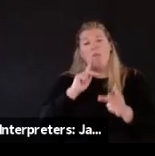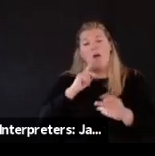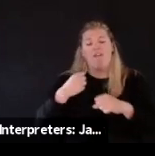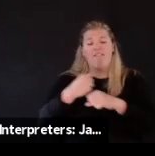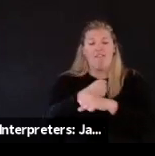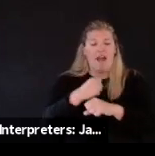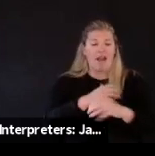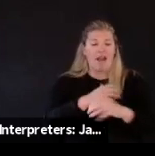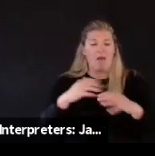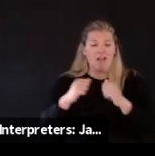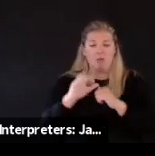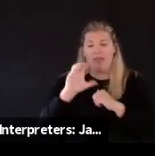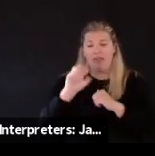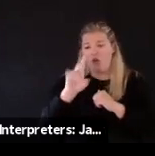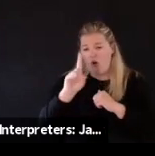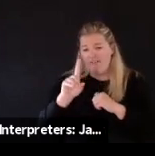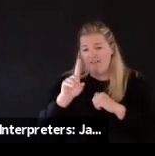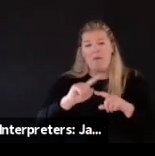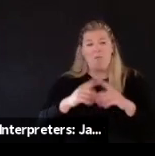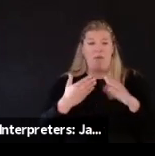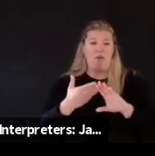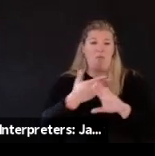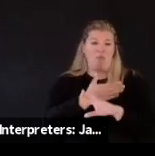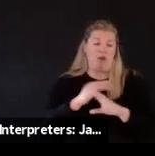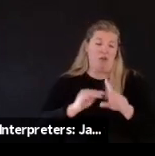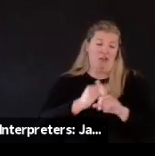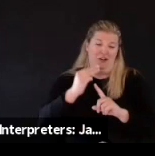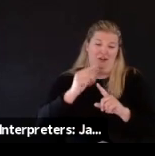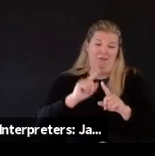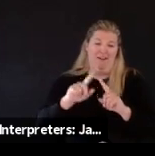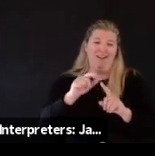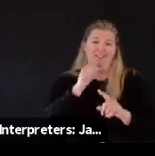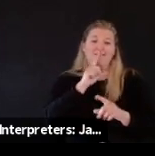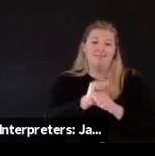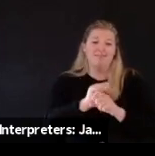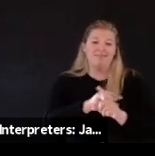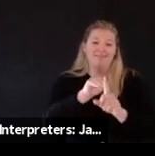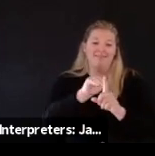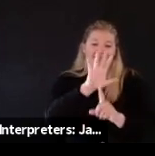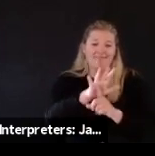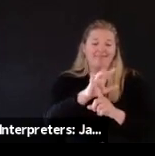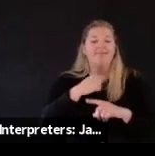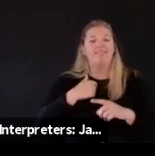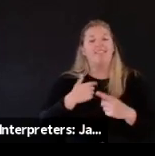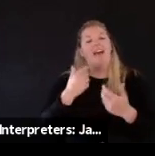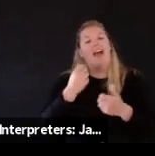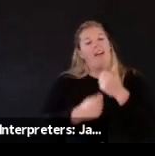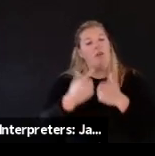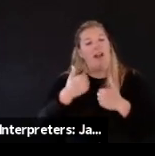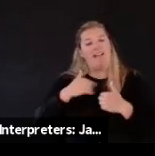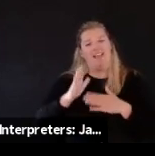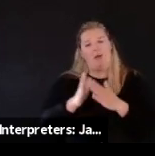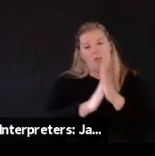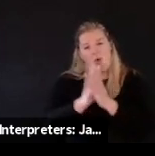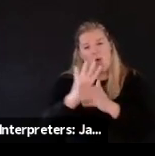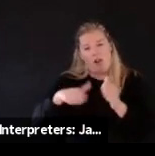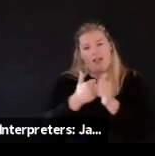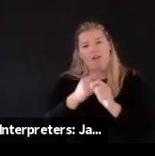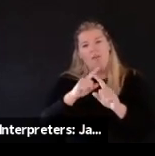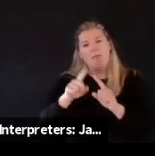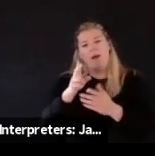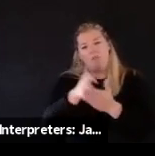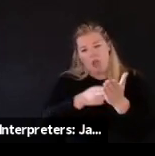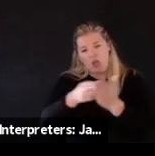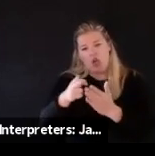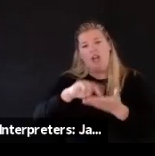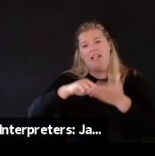be premature, but maybe it's the real exposure. Put in perspective, everybody got their motive, but only pure intentions make it sit right with your